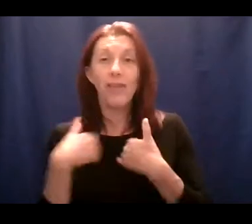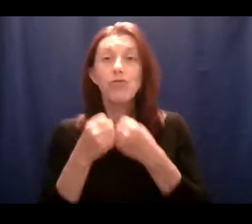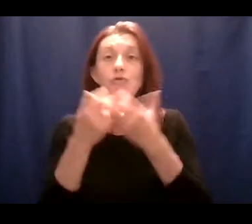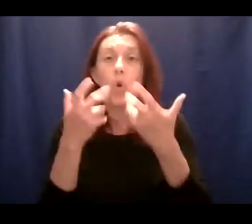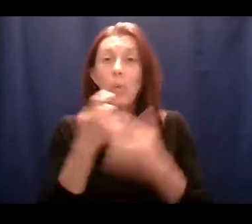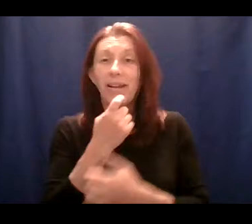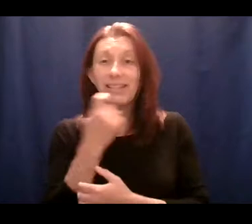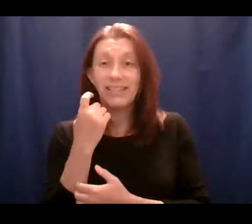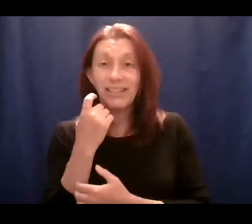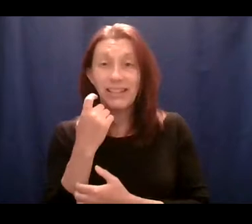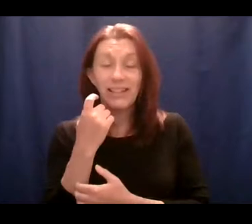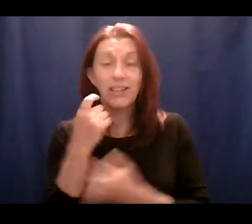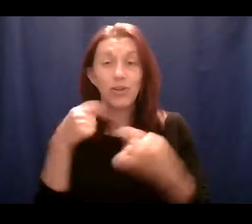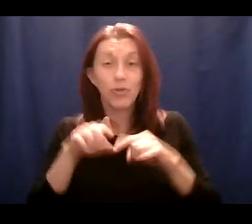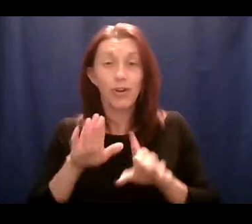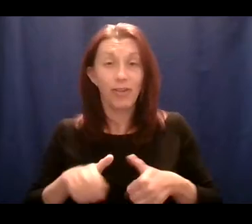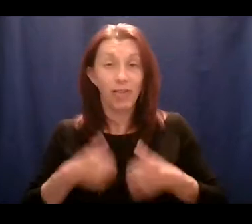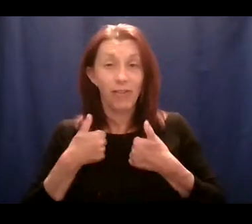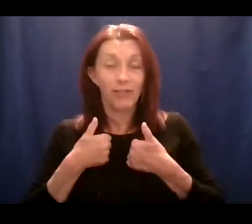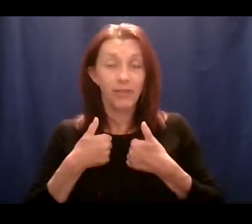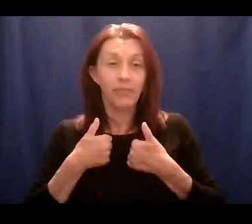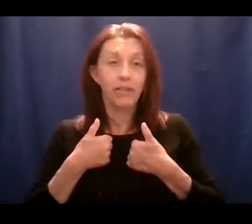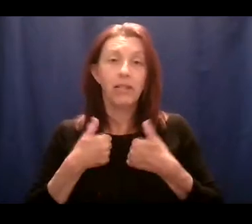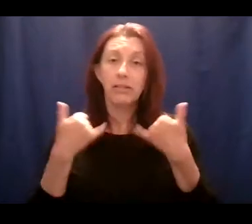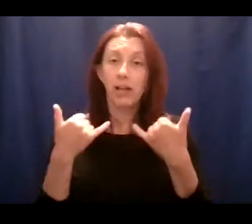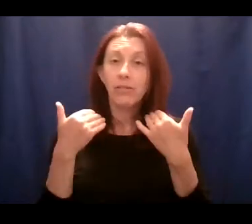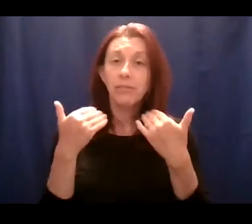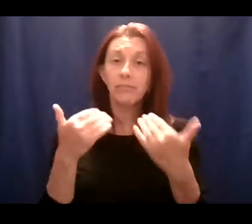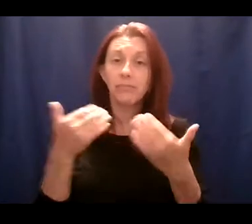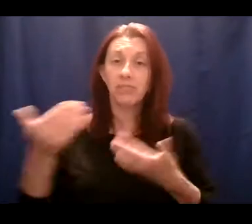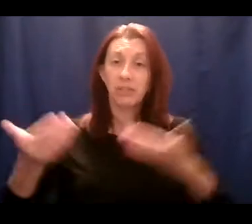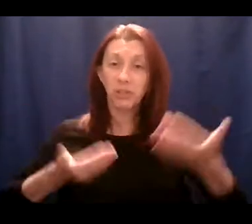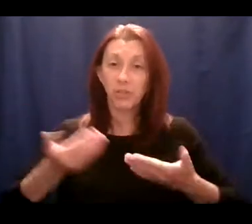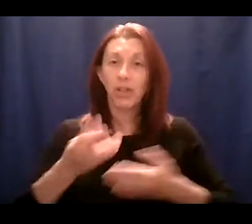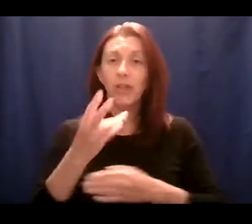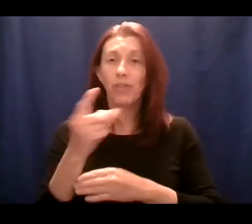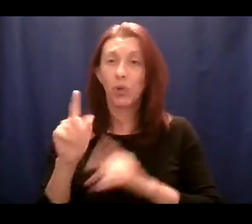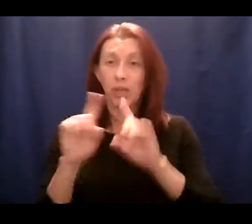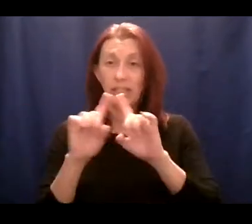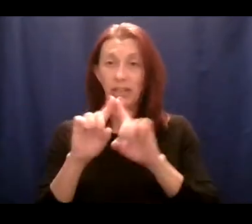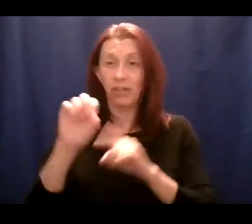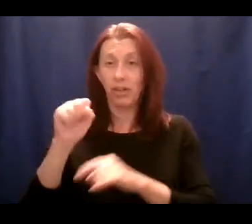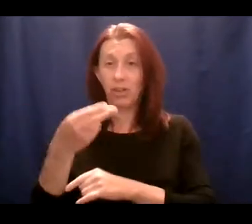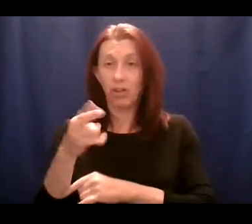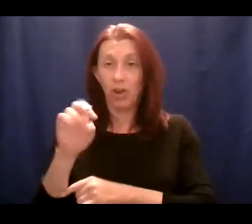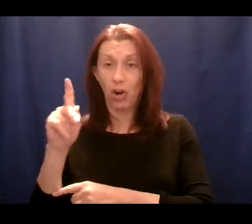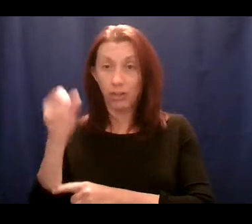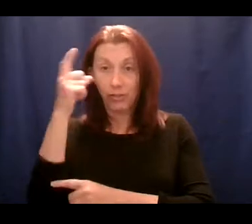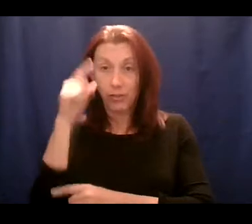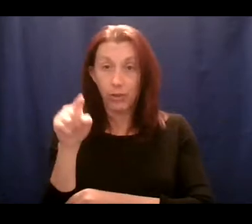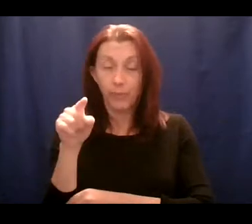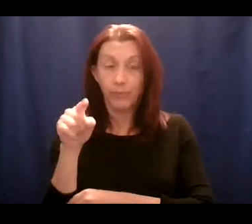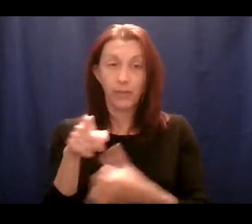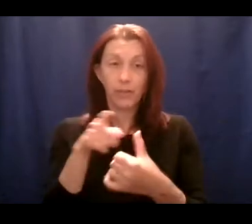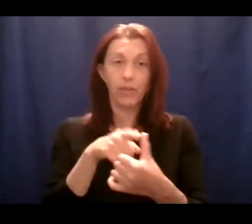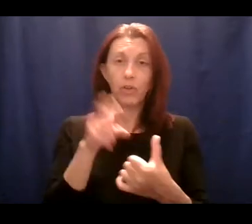lifetime. Well, maybe we'll go ahead and introduce a couple of these different shark species for you. So we were looking at our reef